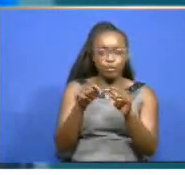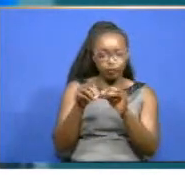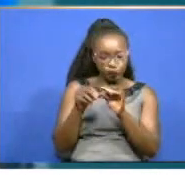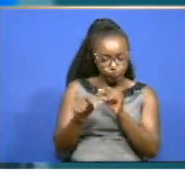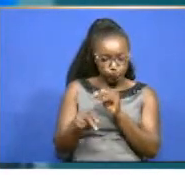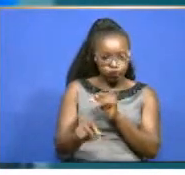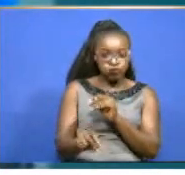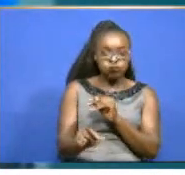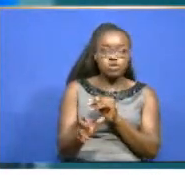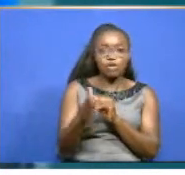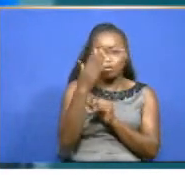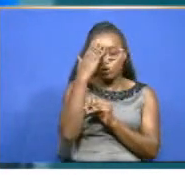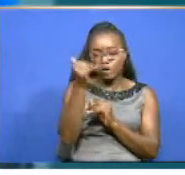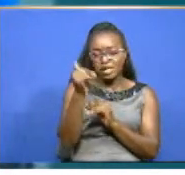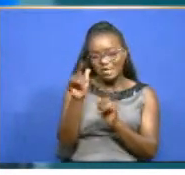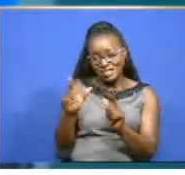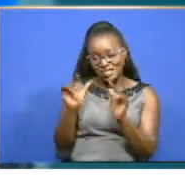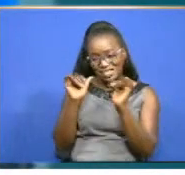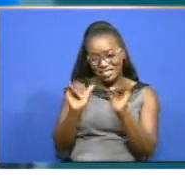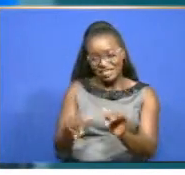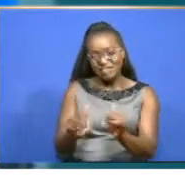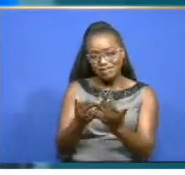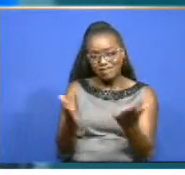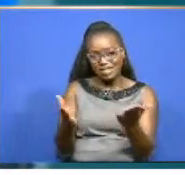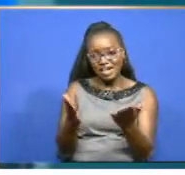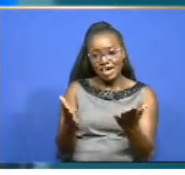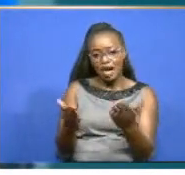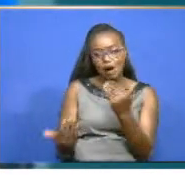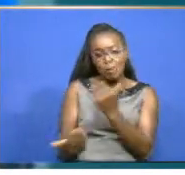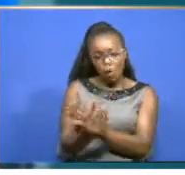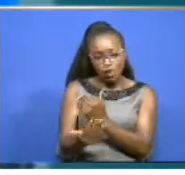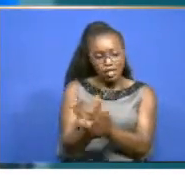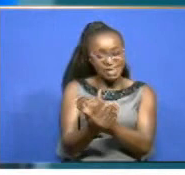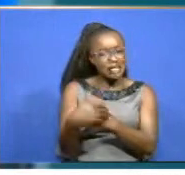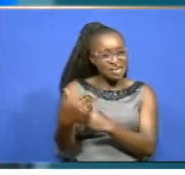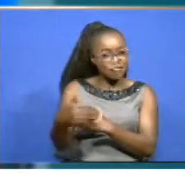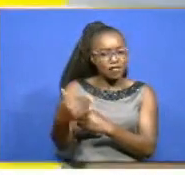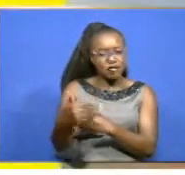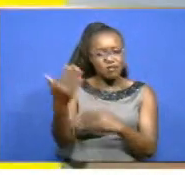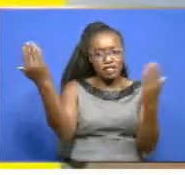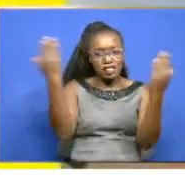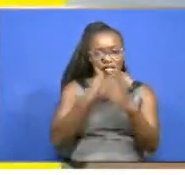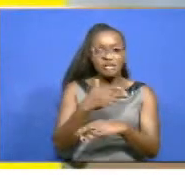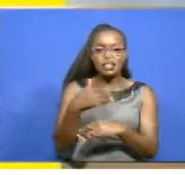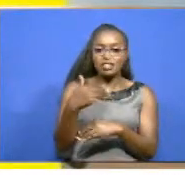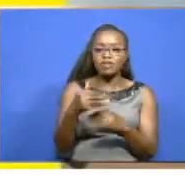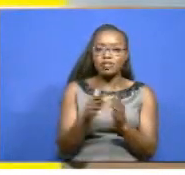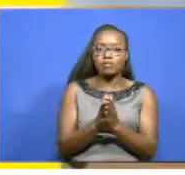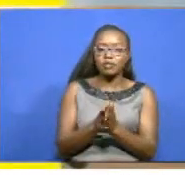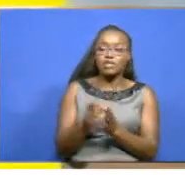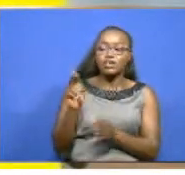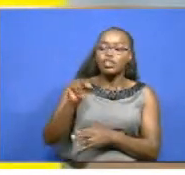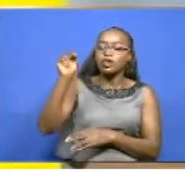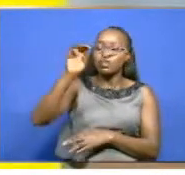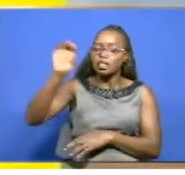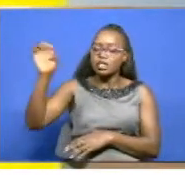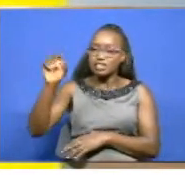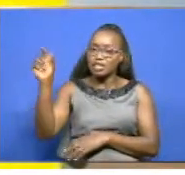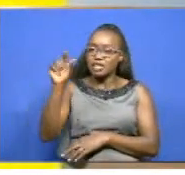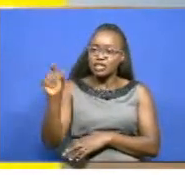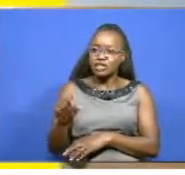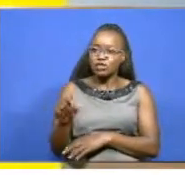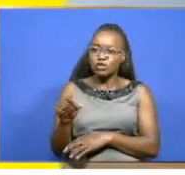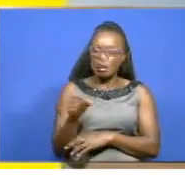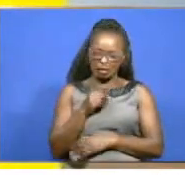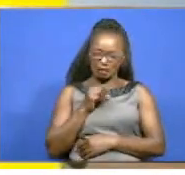All right. Because they are the ones who live in that village every morning and every night. All right. When you talk about the northeastern region, for some time now there has been